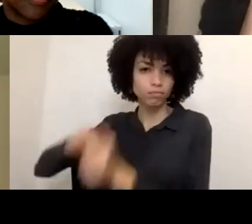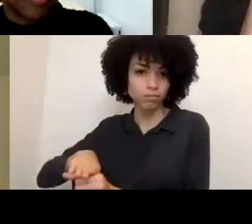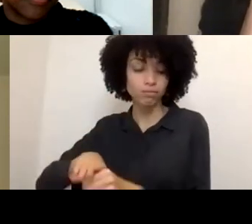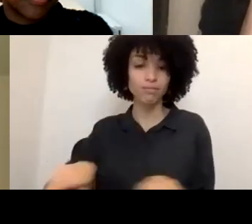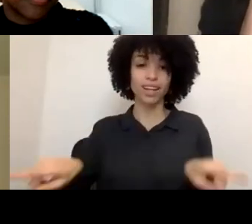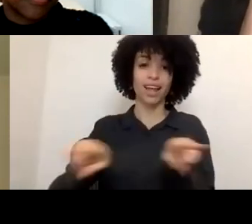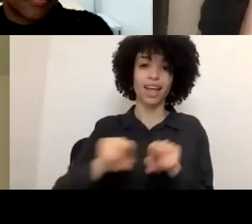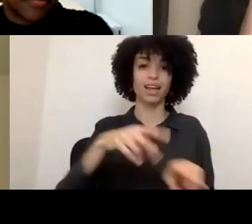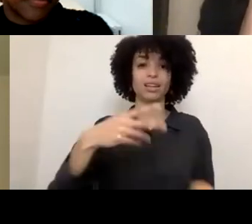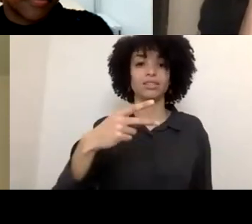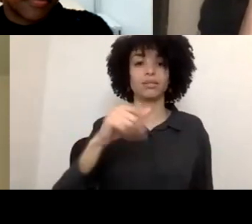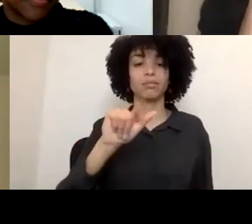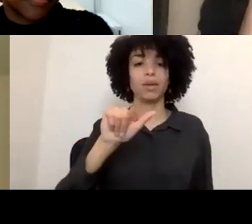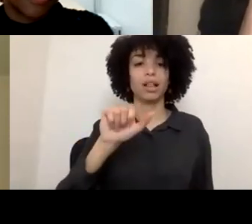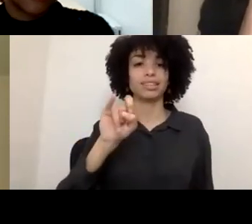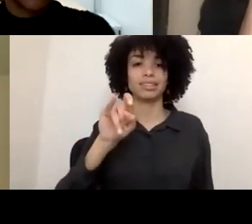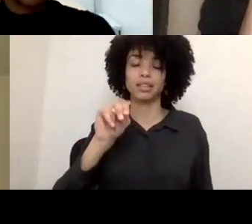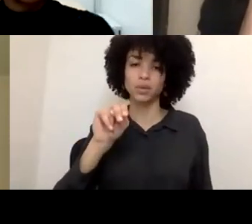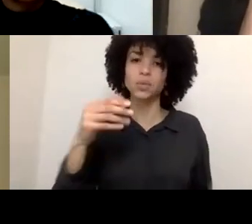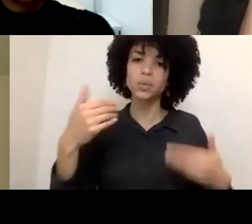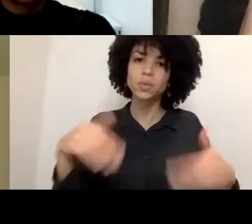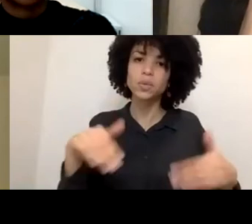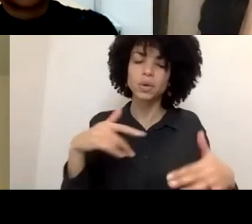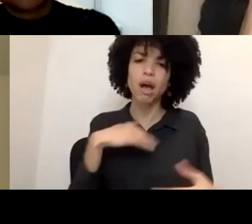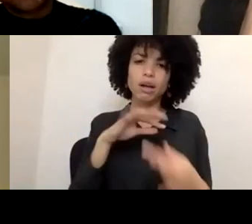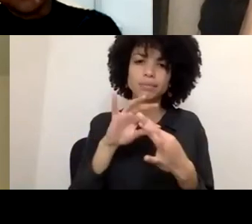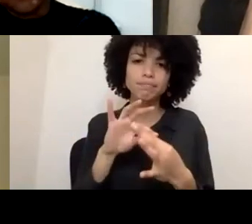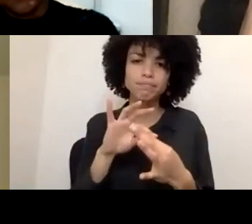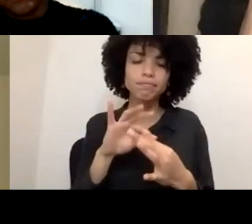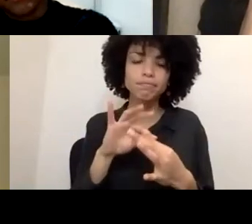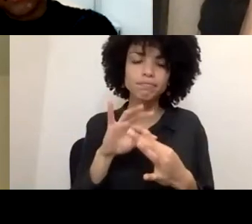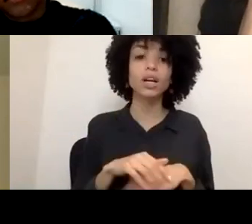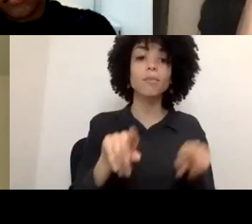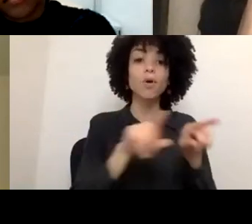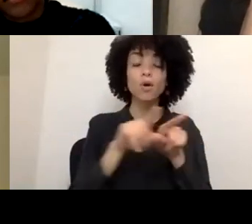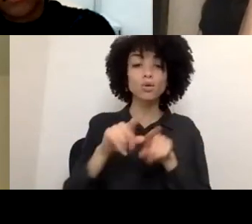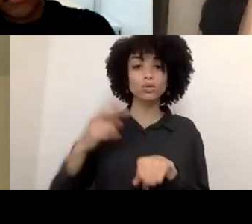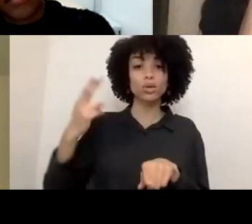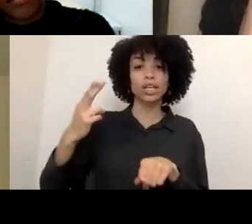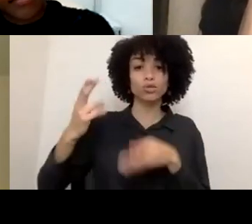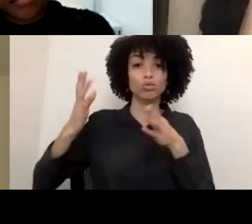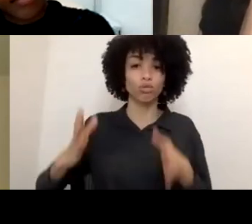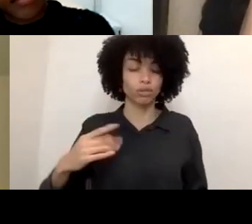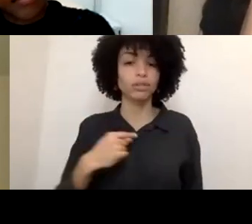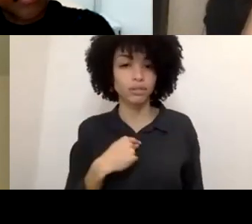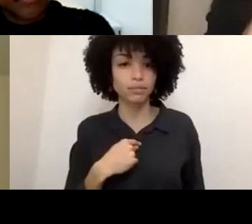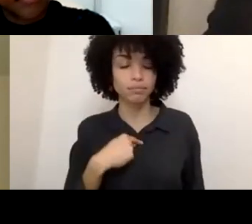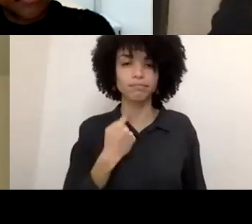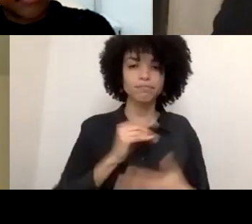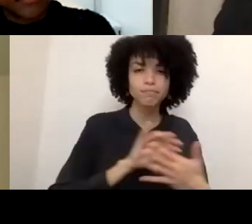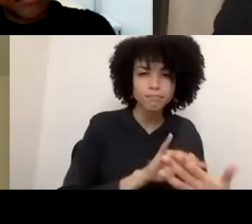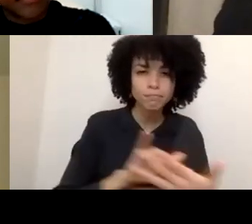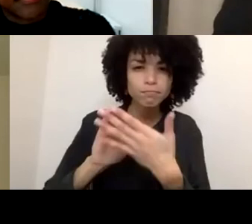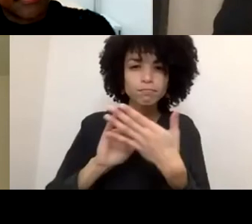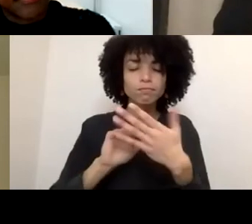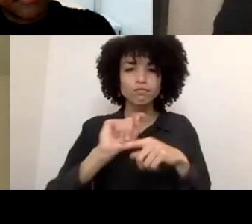that, resonates with me. But I'm also a historian by training. And, I